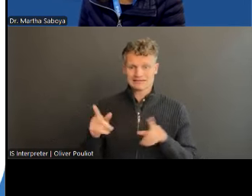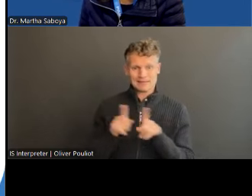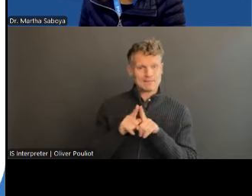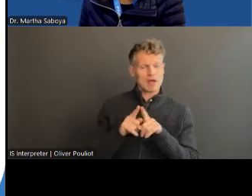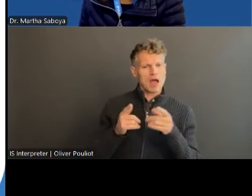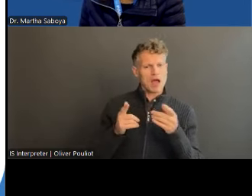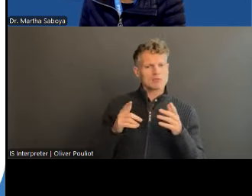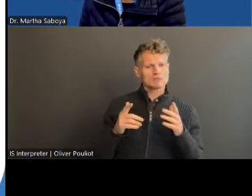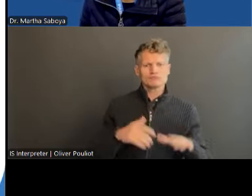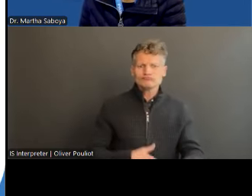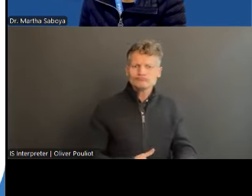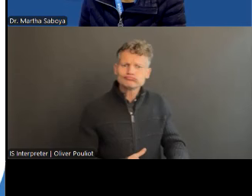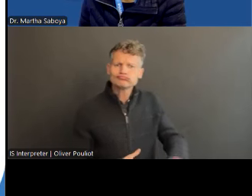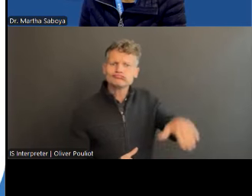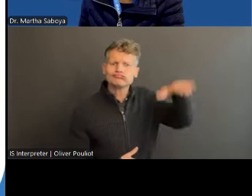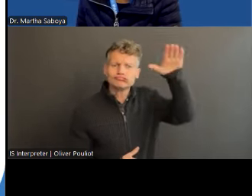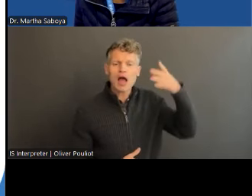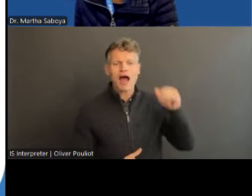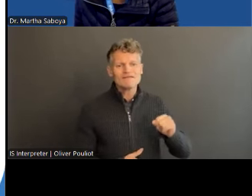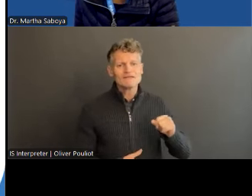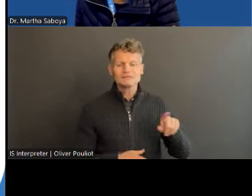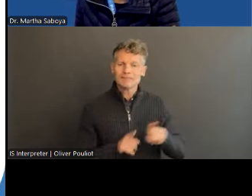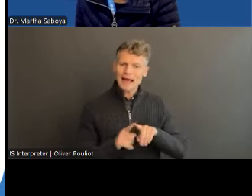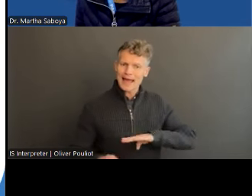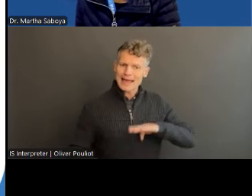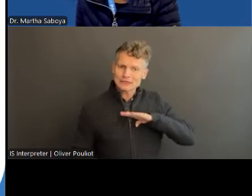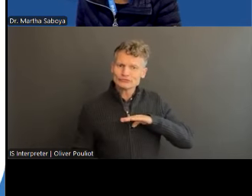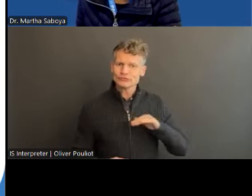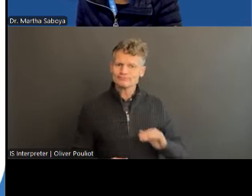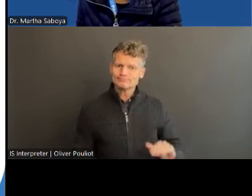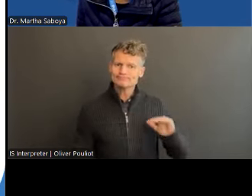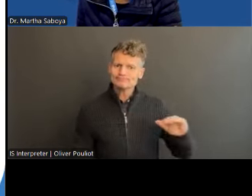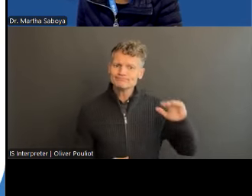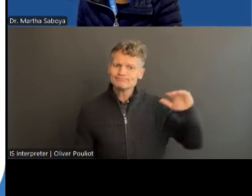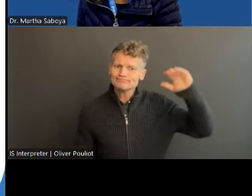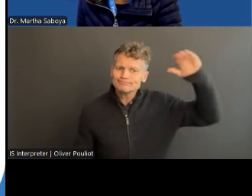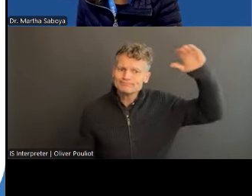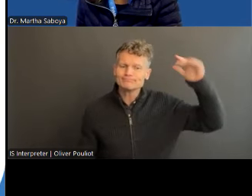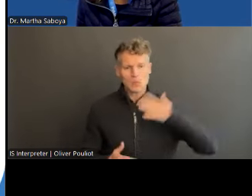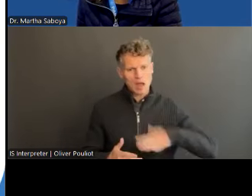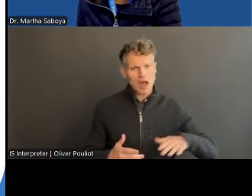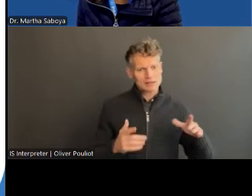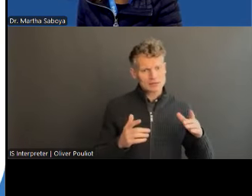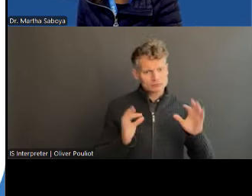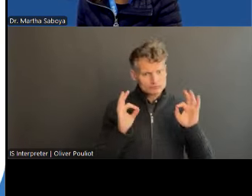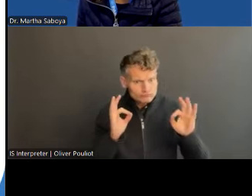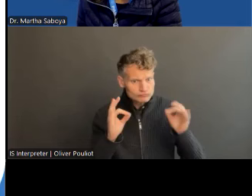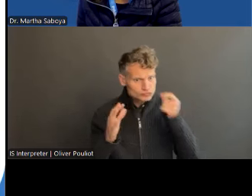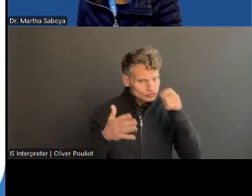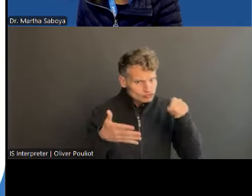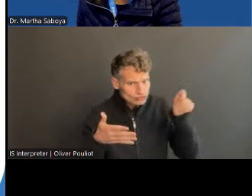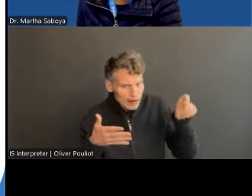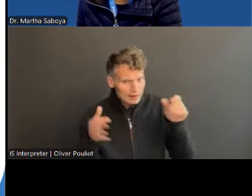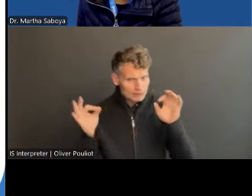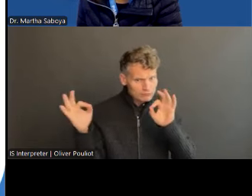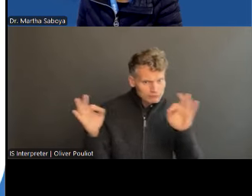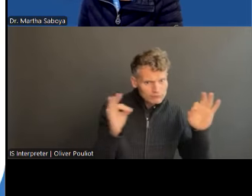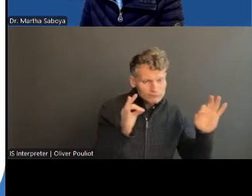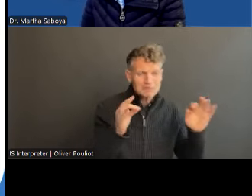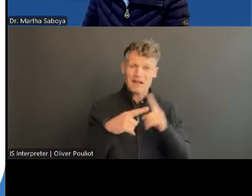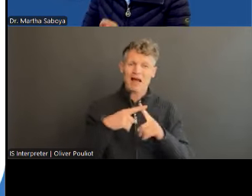and important areas such as human rights, focusing on populations living in vulnerable conditions, and